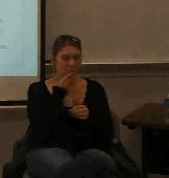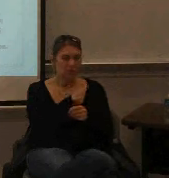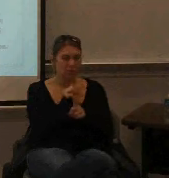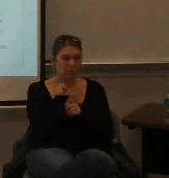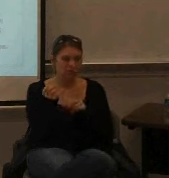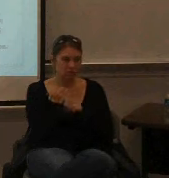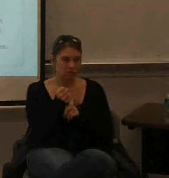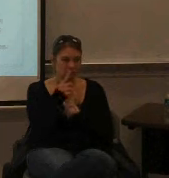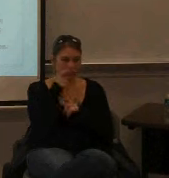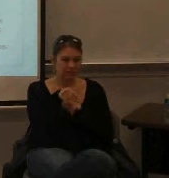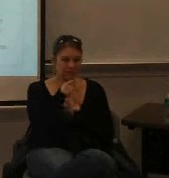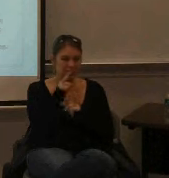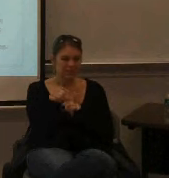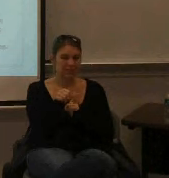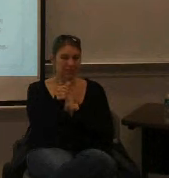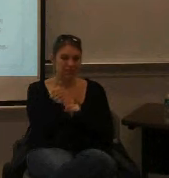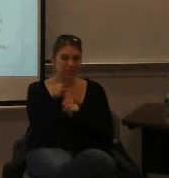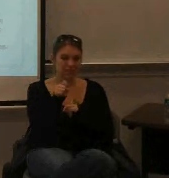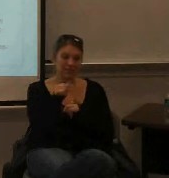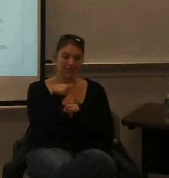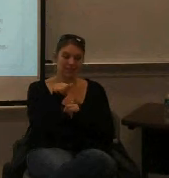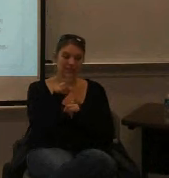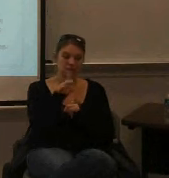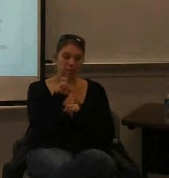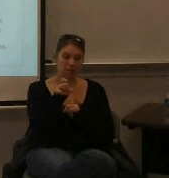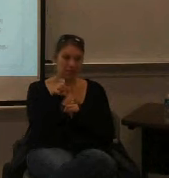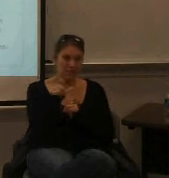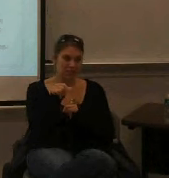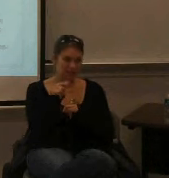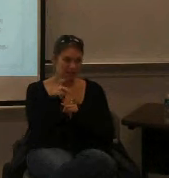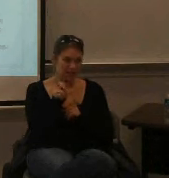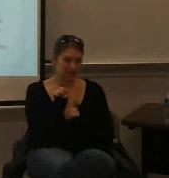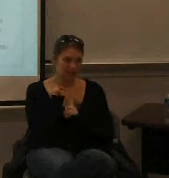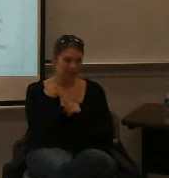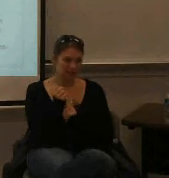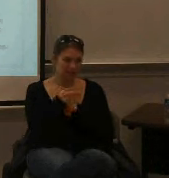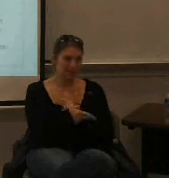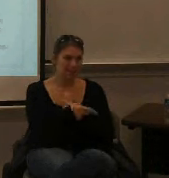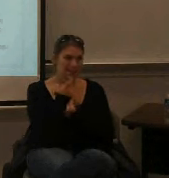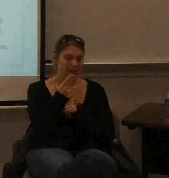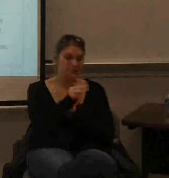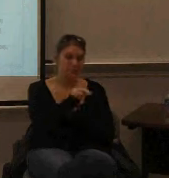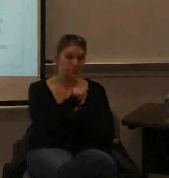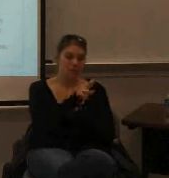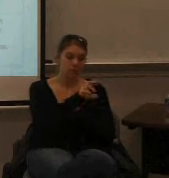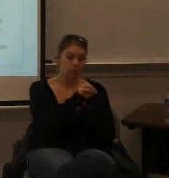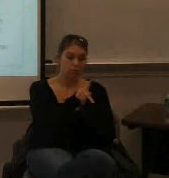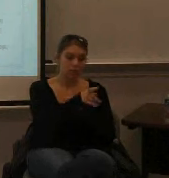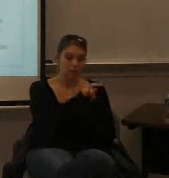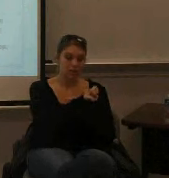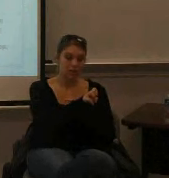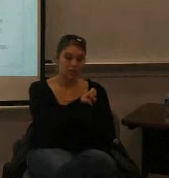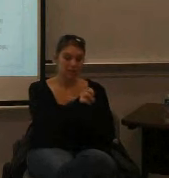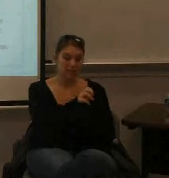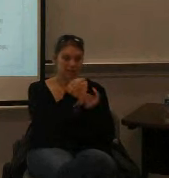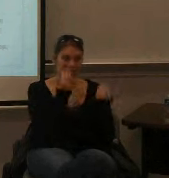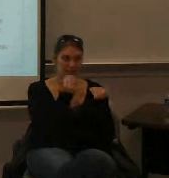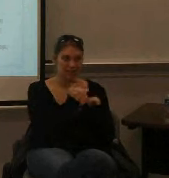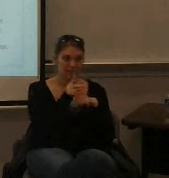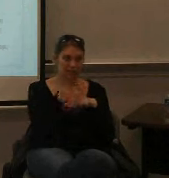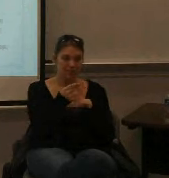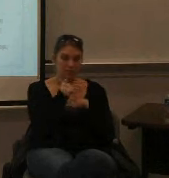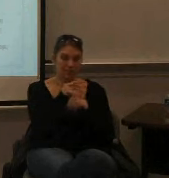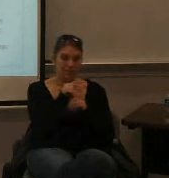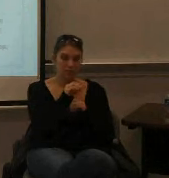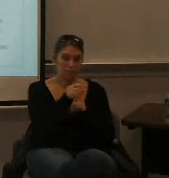bad situation because this is another stable state of a lake, and that is high macrophyte biomass inhibits